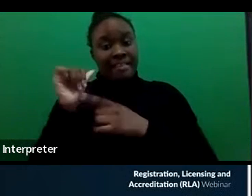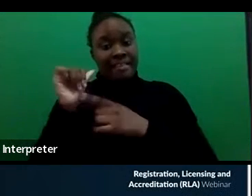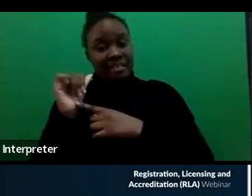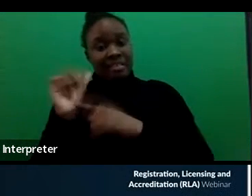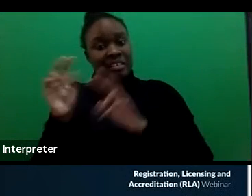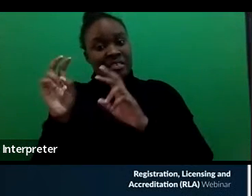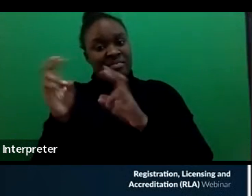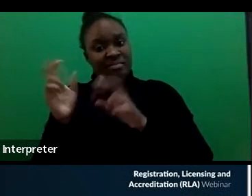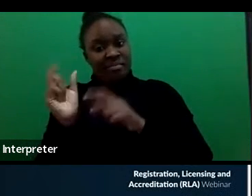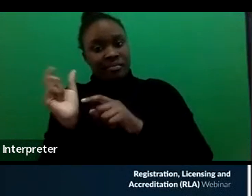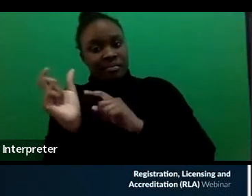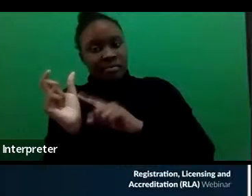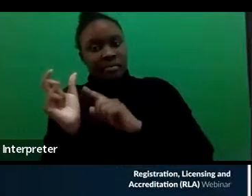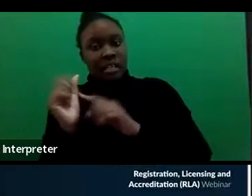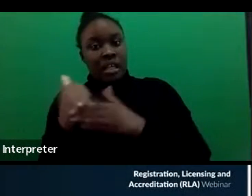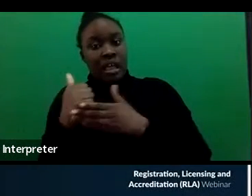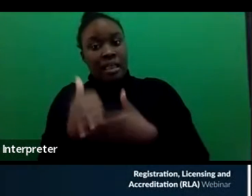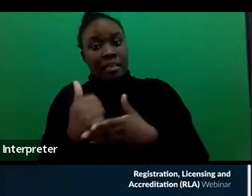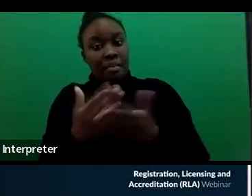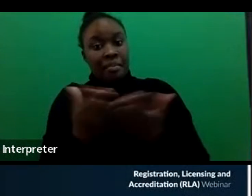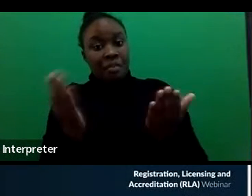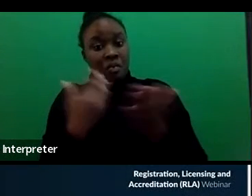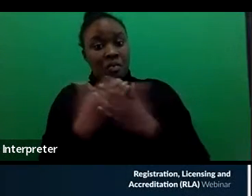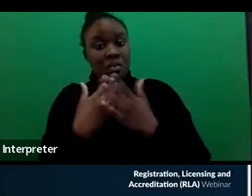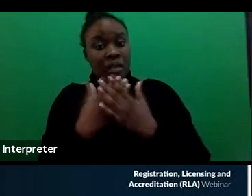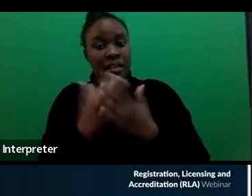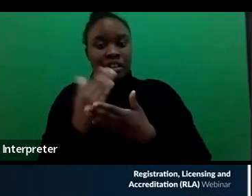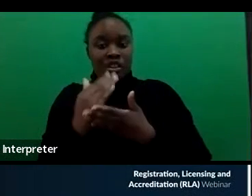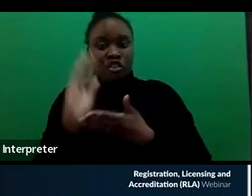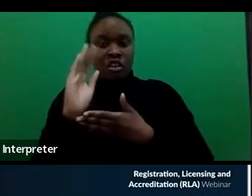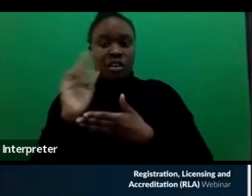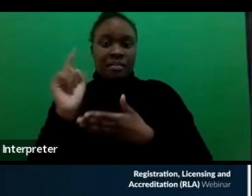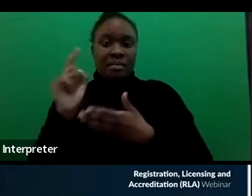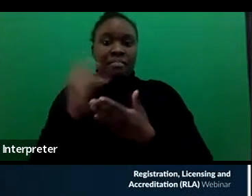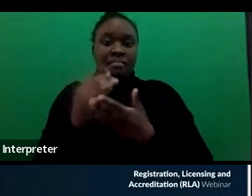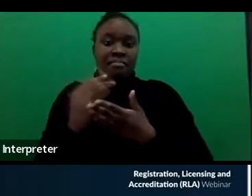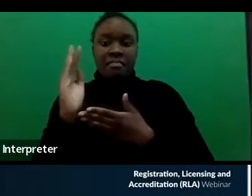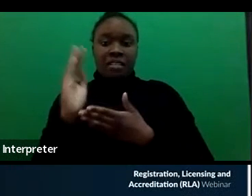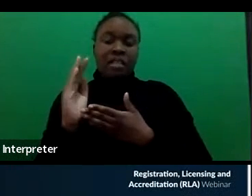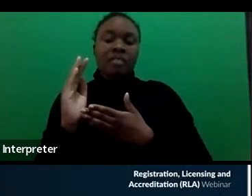client to be able to discard an application if you have incorrectly